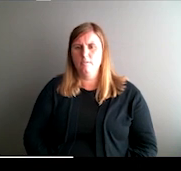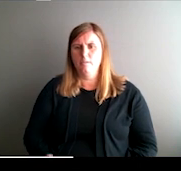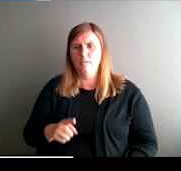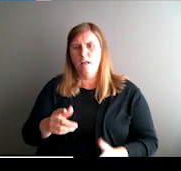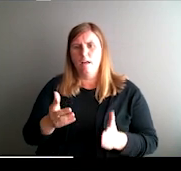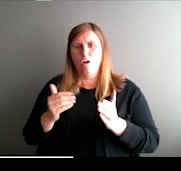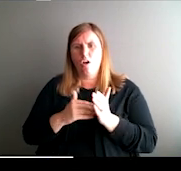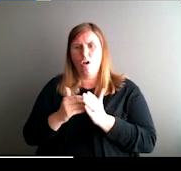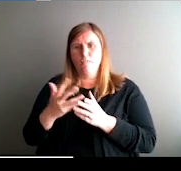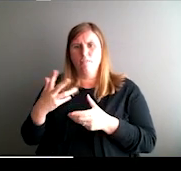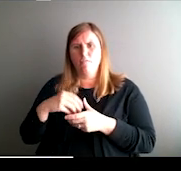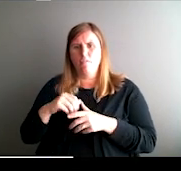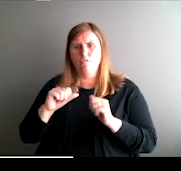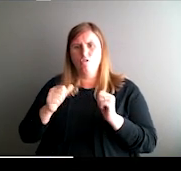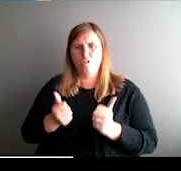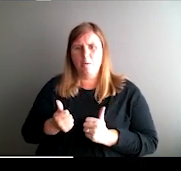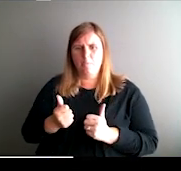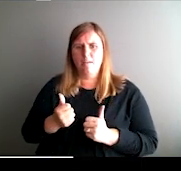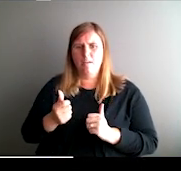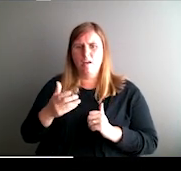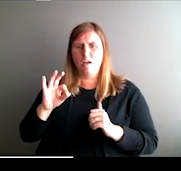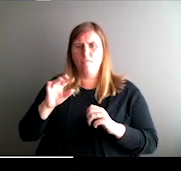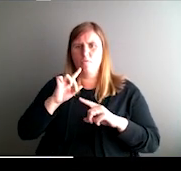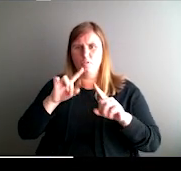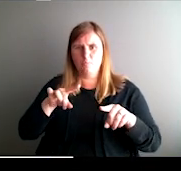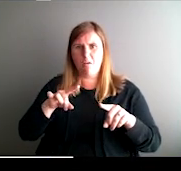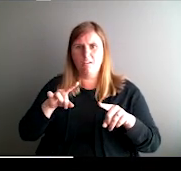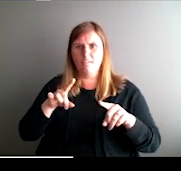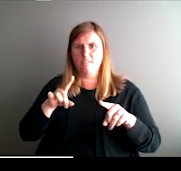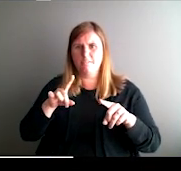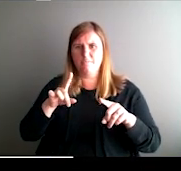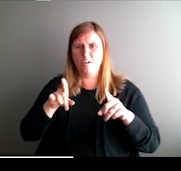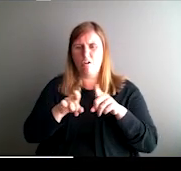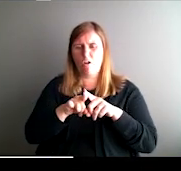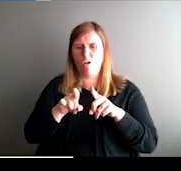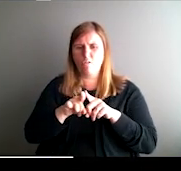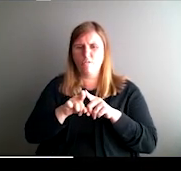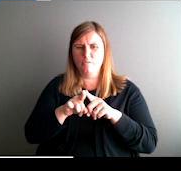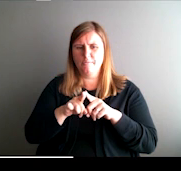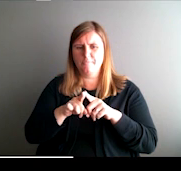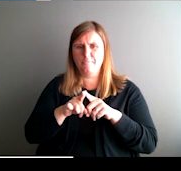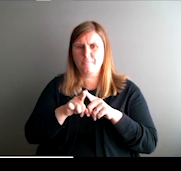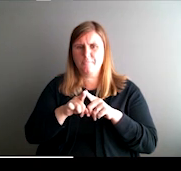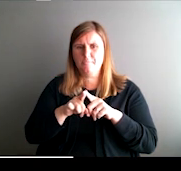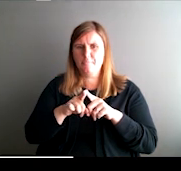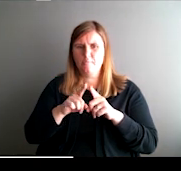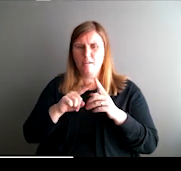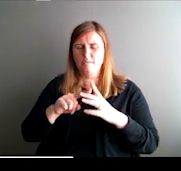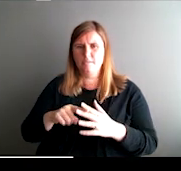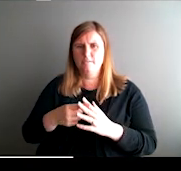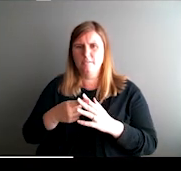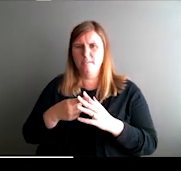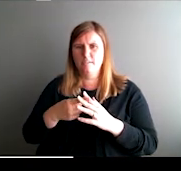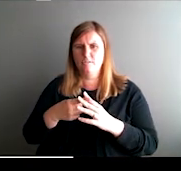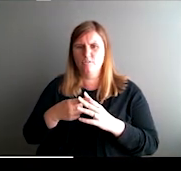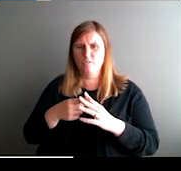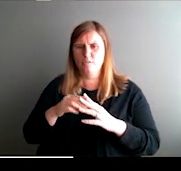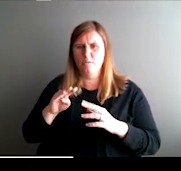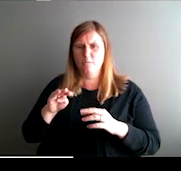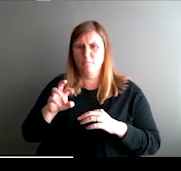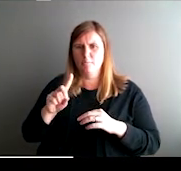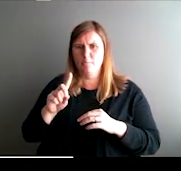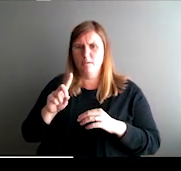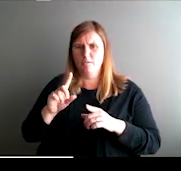often involve shaping of the response. It also, as an initial man's